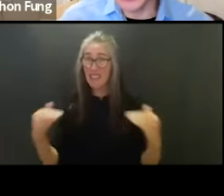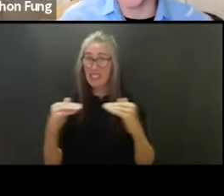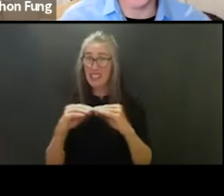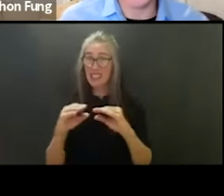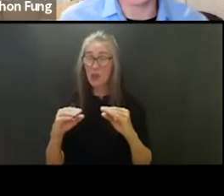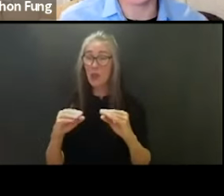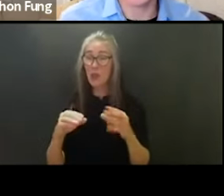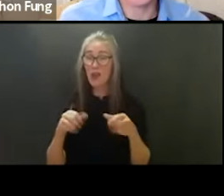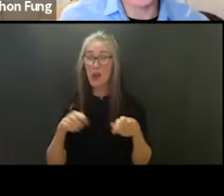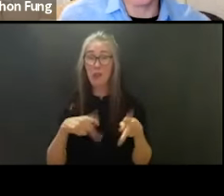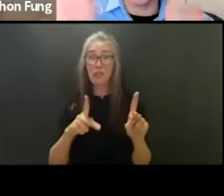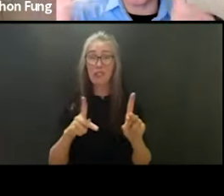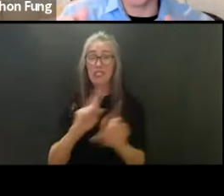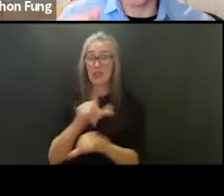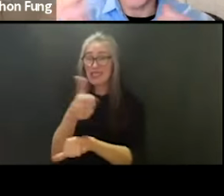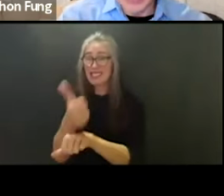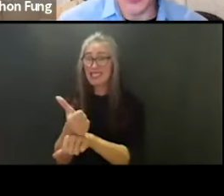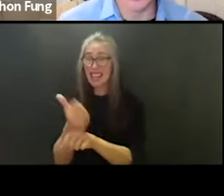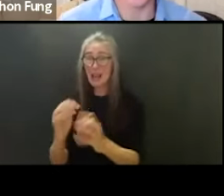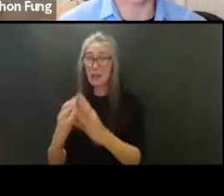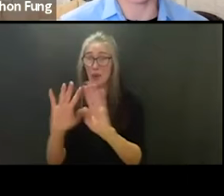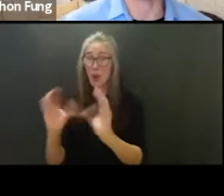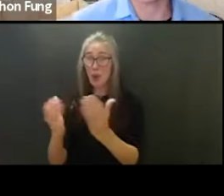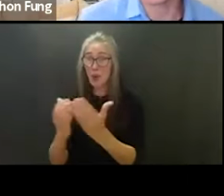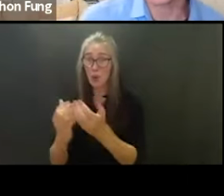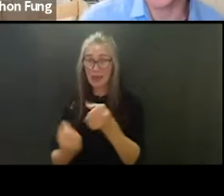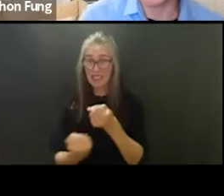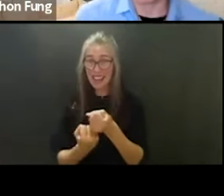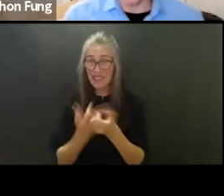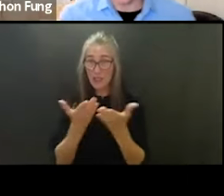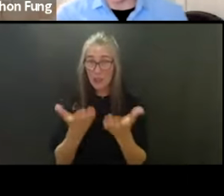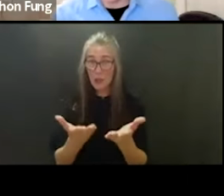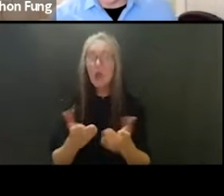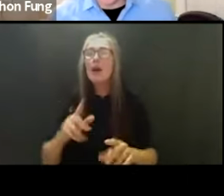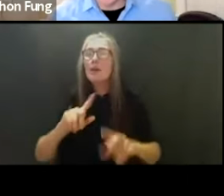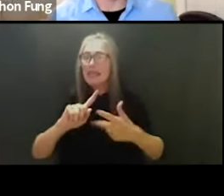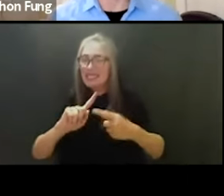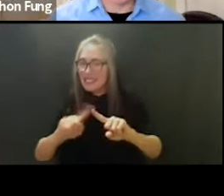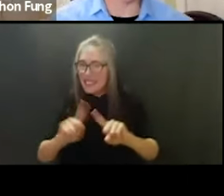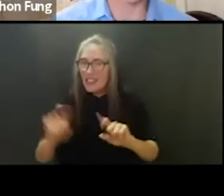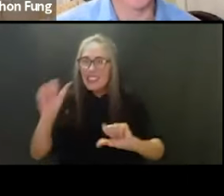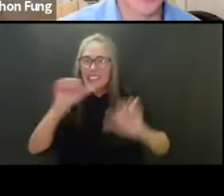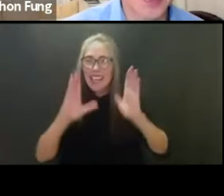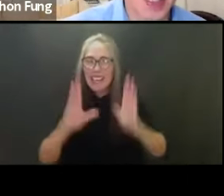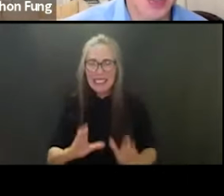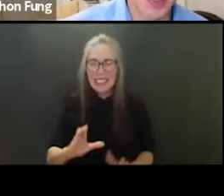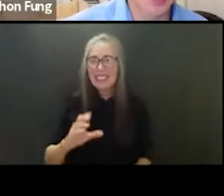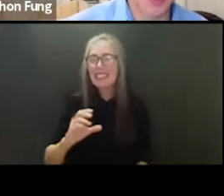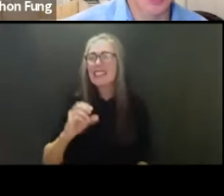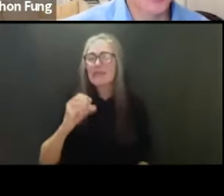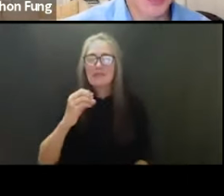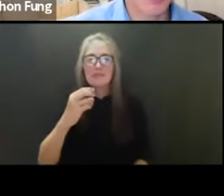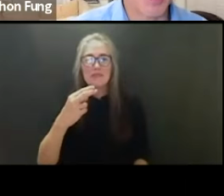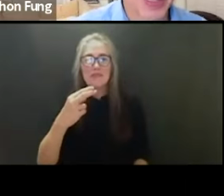has an equal chance to have a group that advocates for them. So a couple of political scientists, a few political scientists, Keish